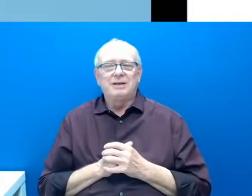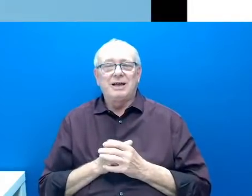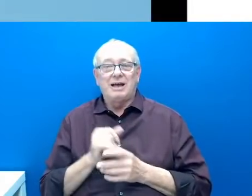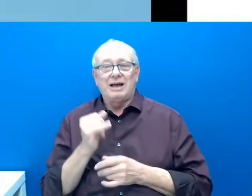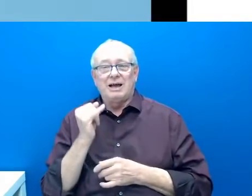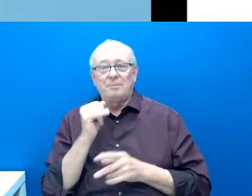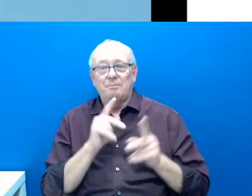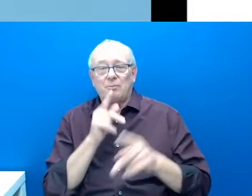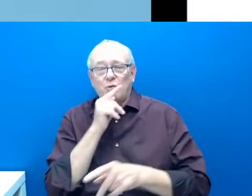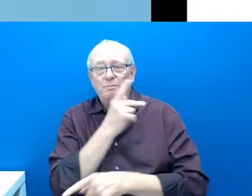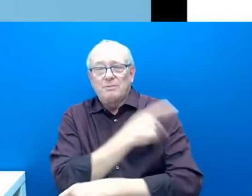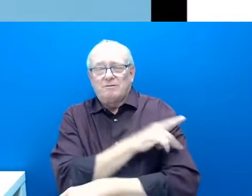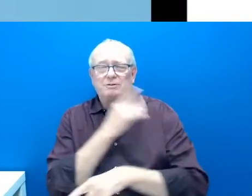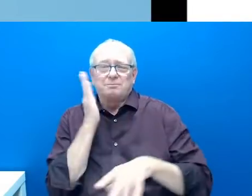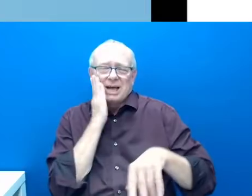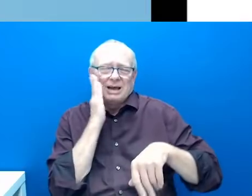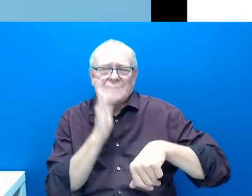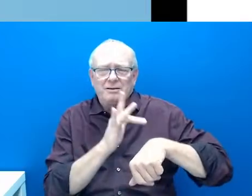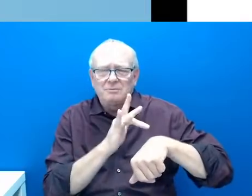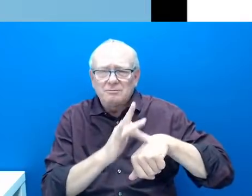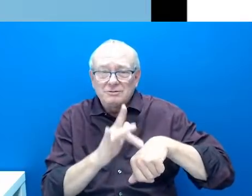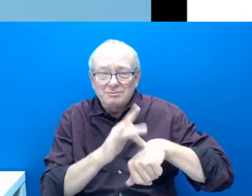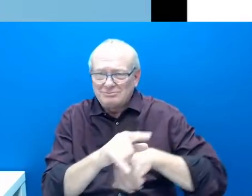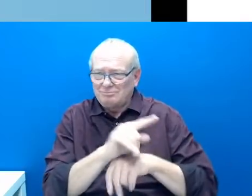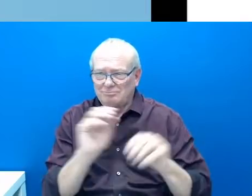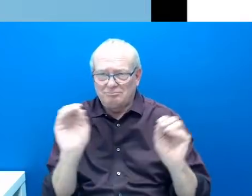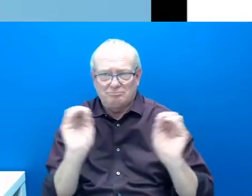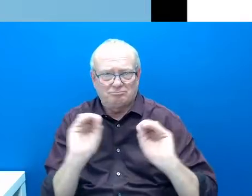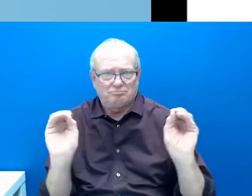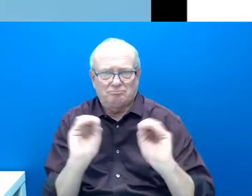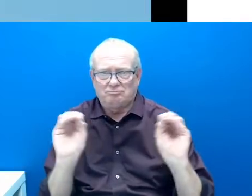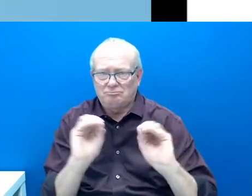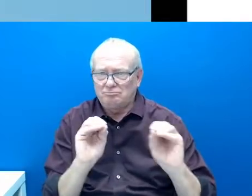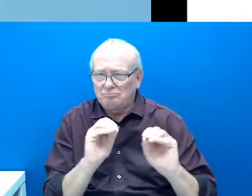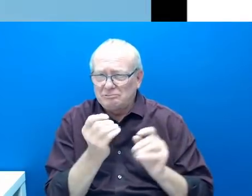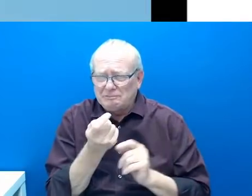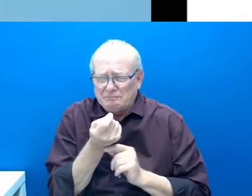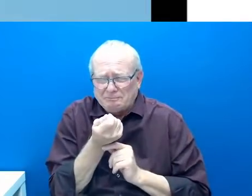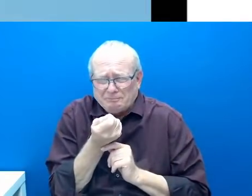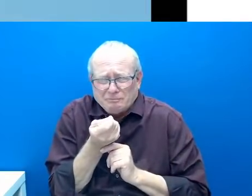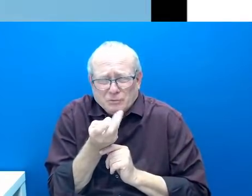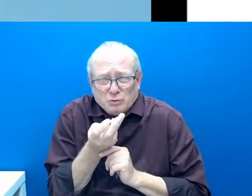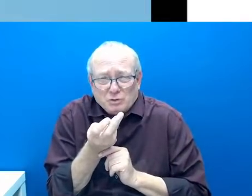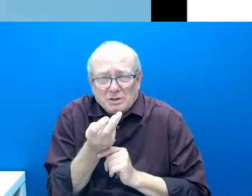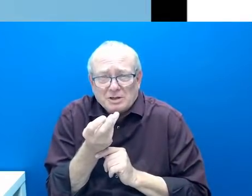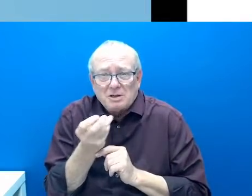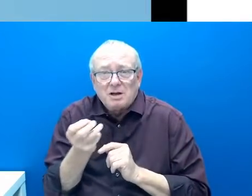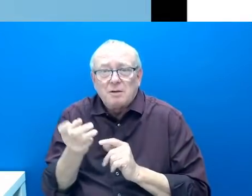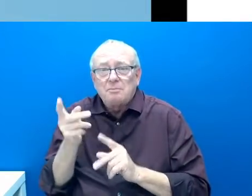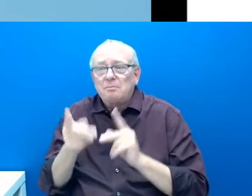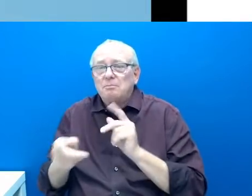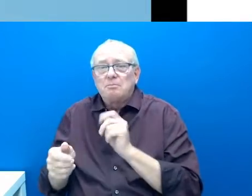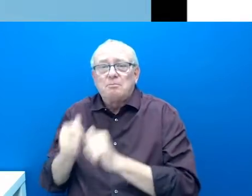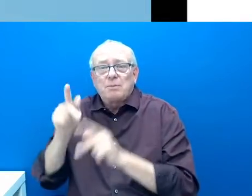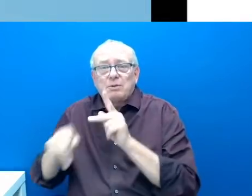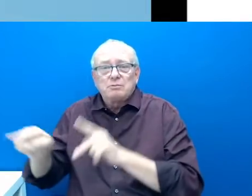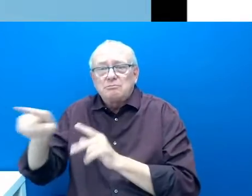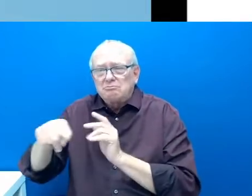of inpatient bed space is there are a number of these cases that require inpatient beds. And so we need to really kind of